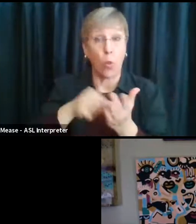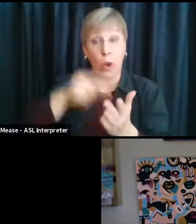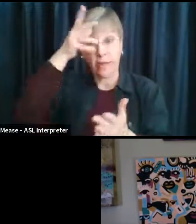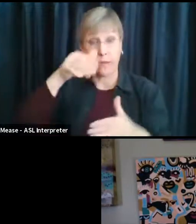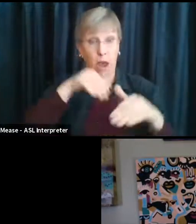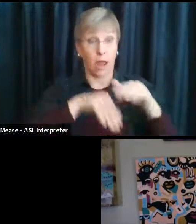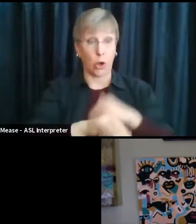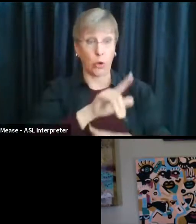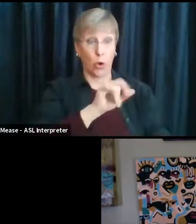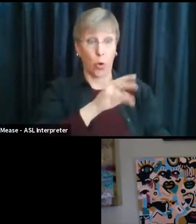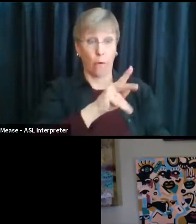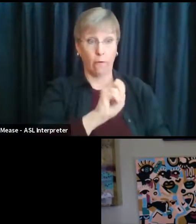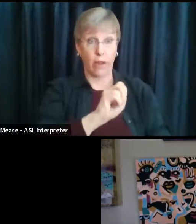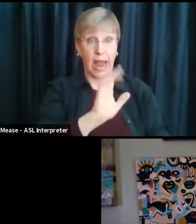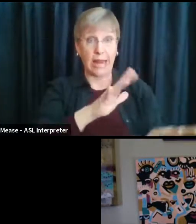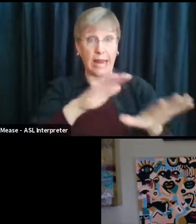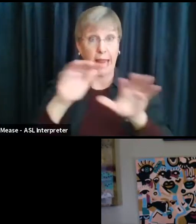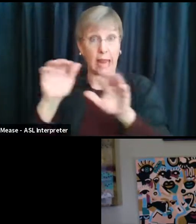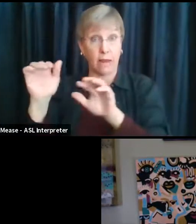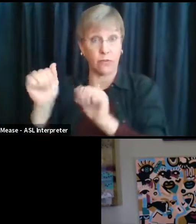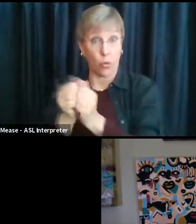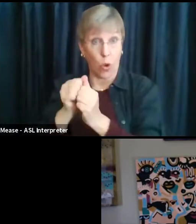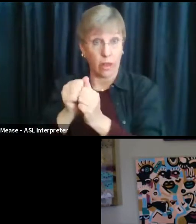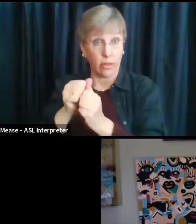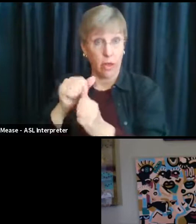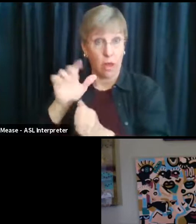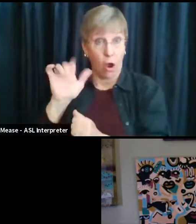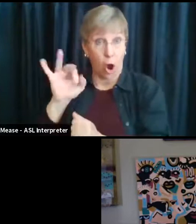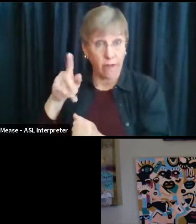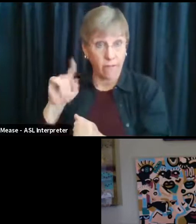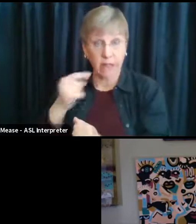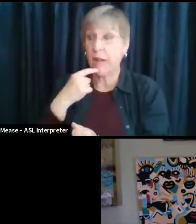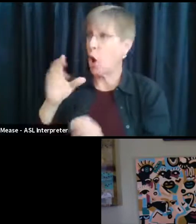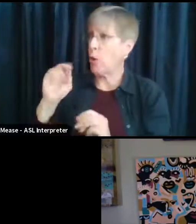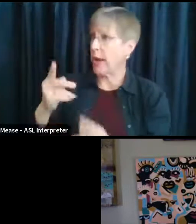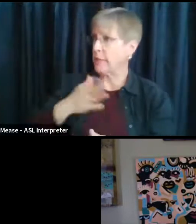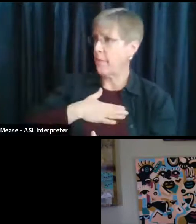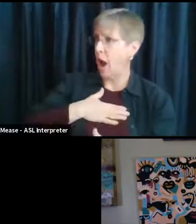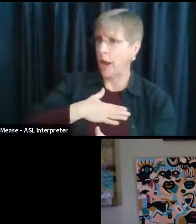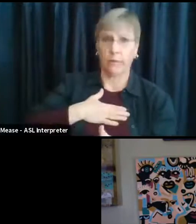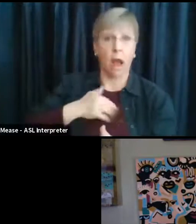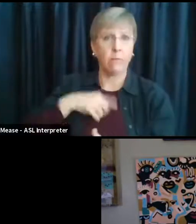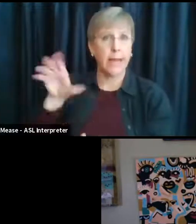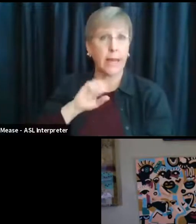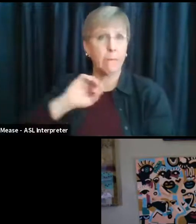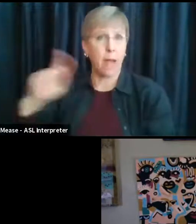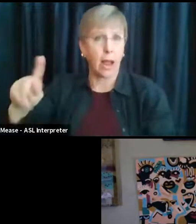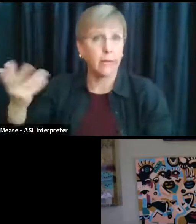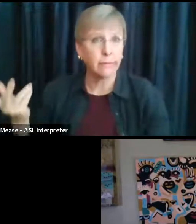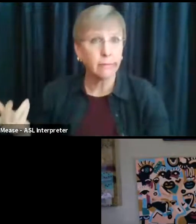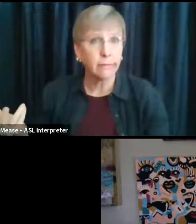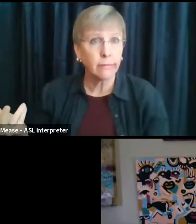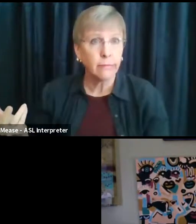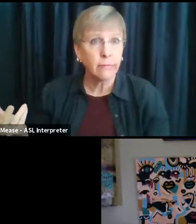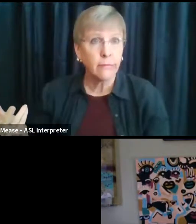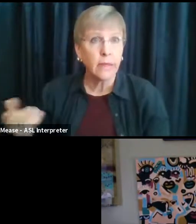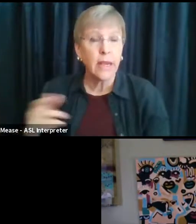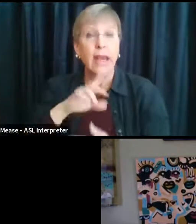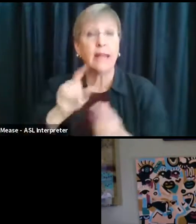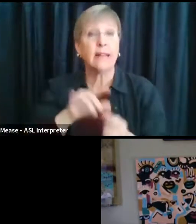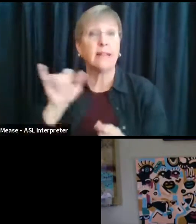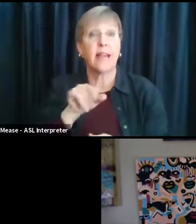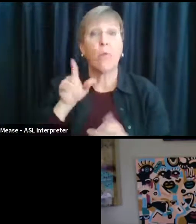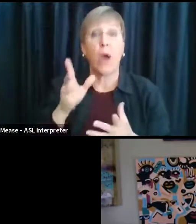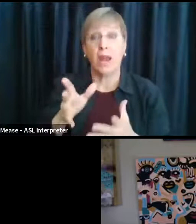Louvre and goes out with some artifact saying, okay, it's mine, I'm just taking it back, just exactly the same way you took